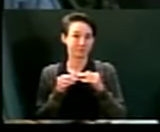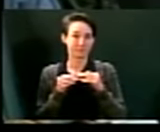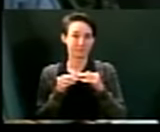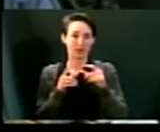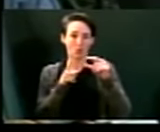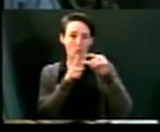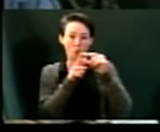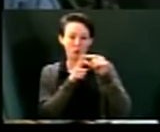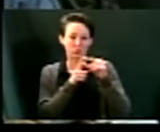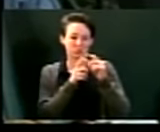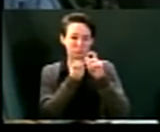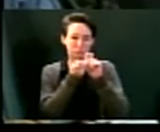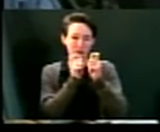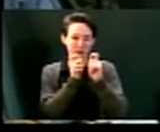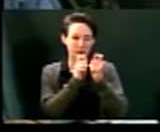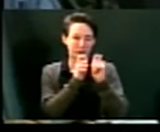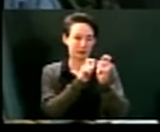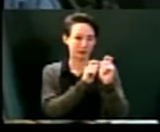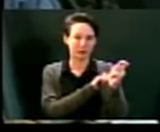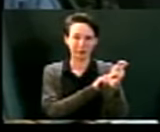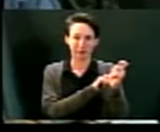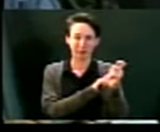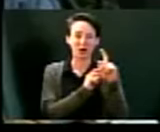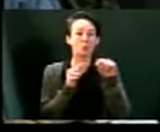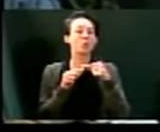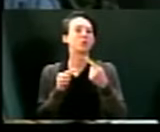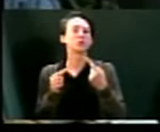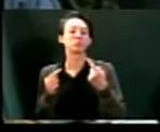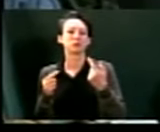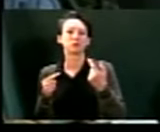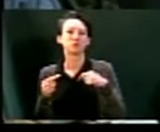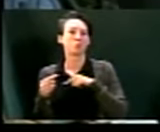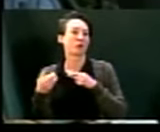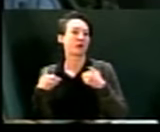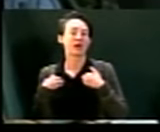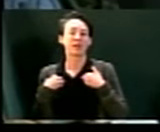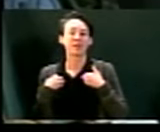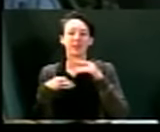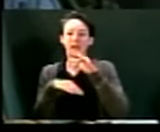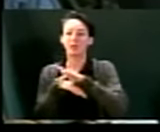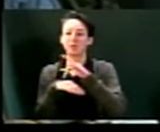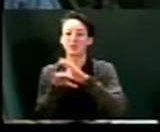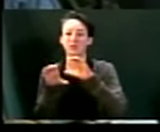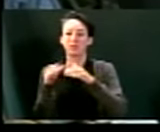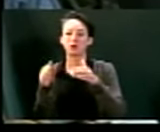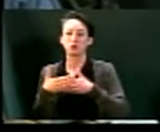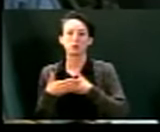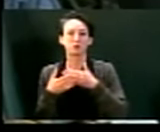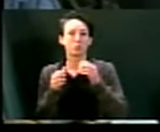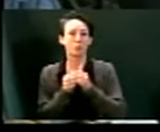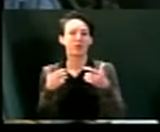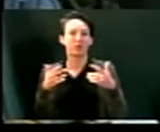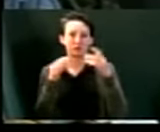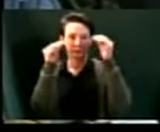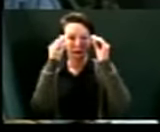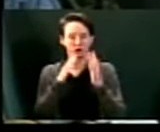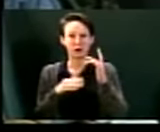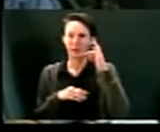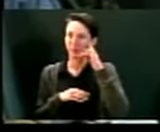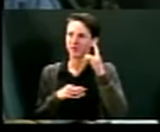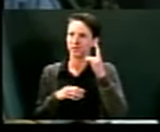wordsmithing this. I don't, you know, when we have empty classrooms without teachers, I mean, I think we have, I